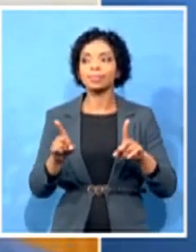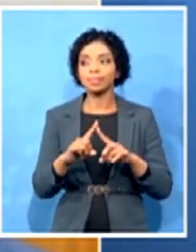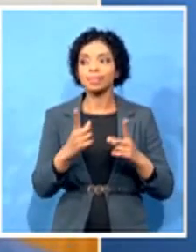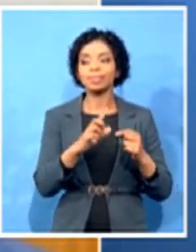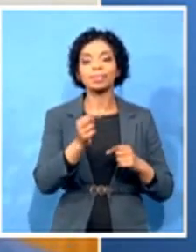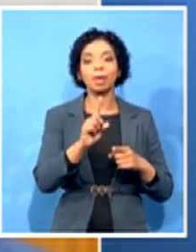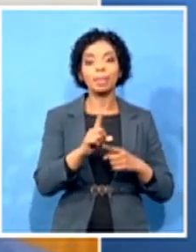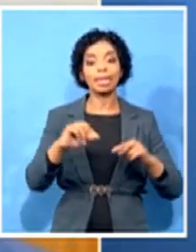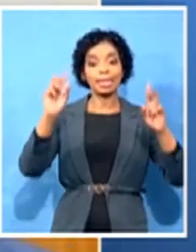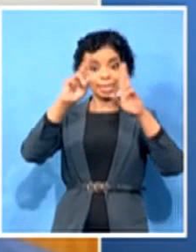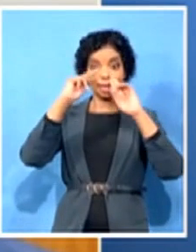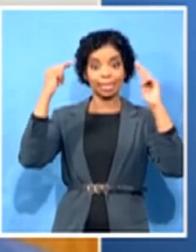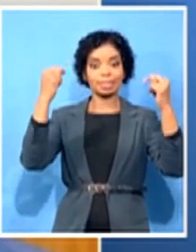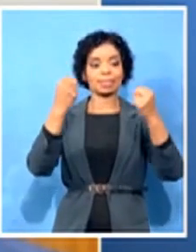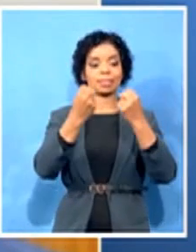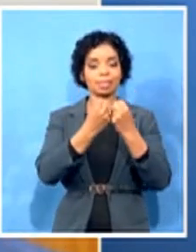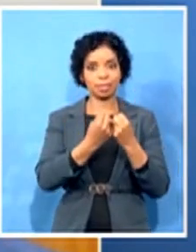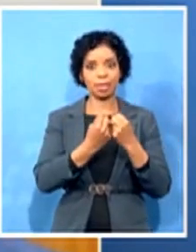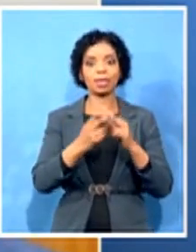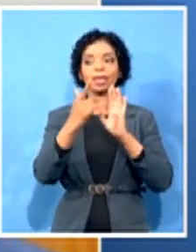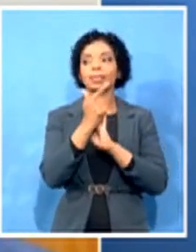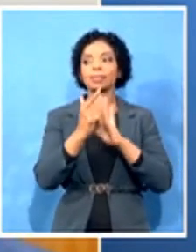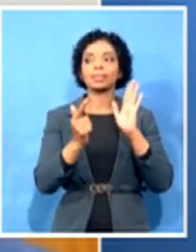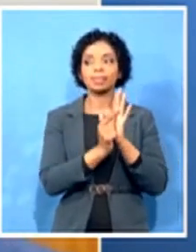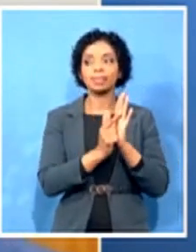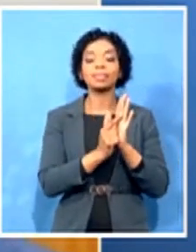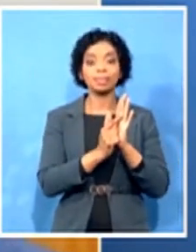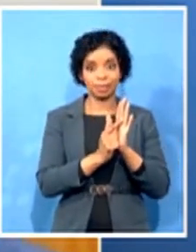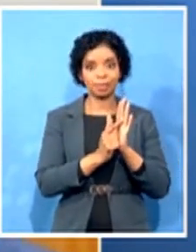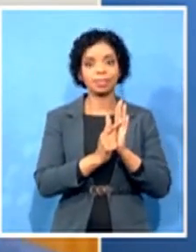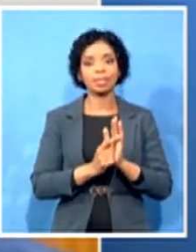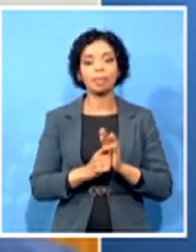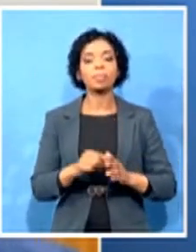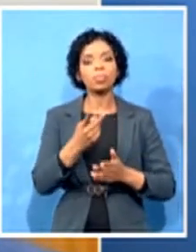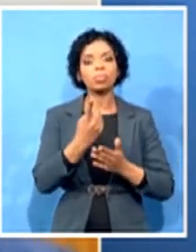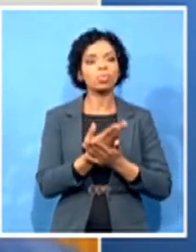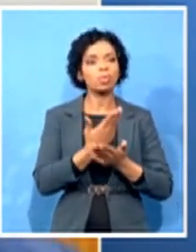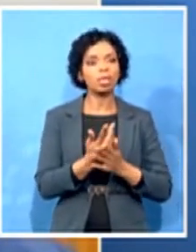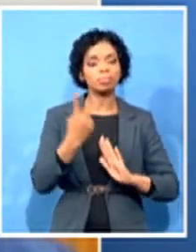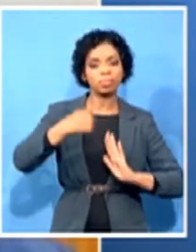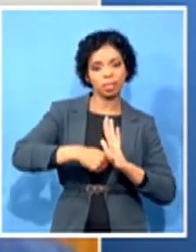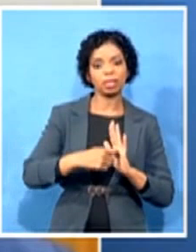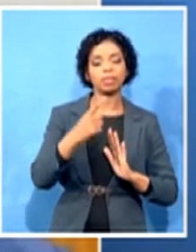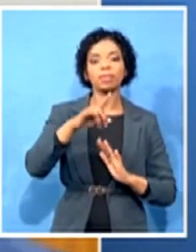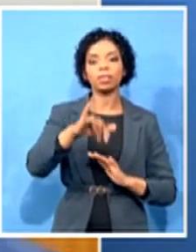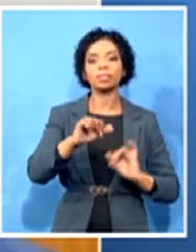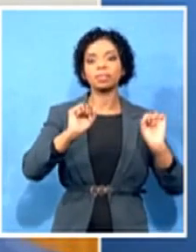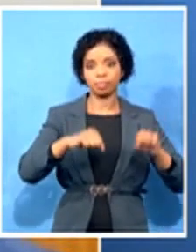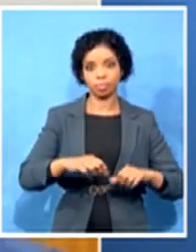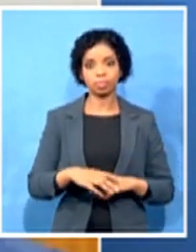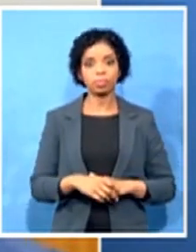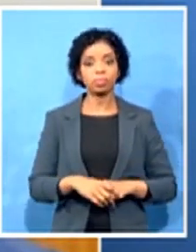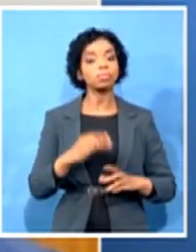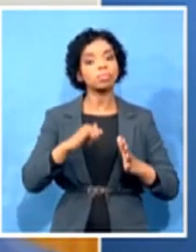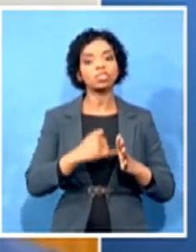that matter in South Africa, it's a criminal offense, and you can be charged with it. It's just now our authorities, I think, maybe they lack the manpower to